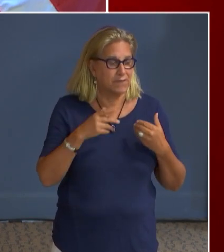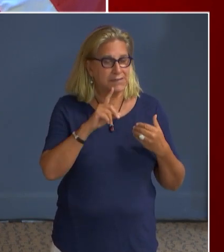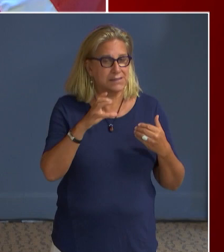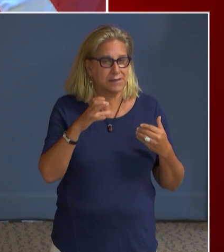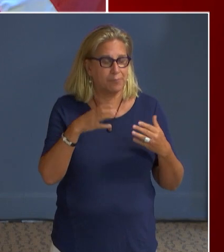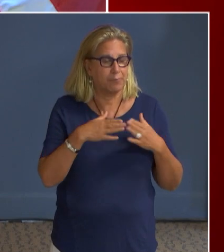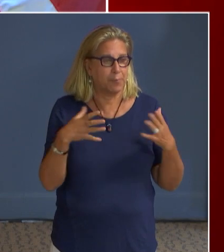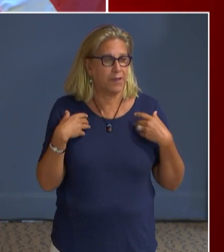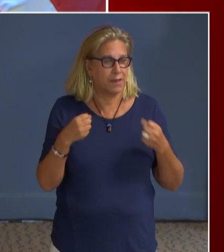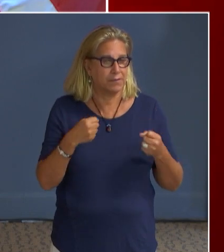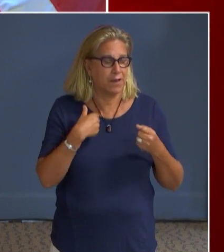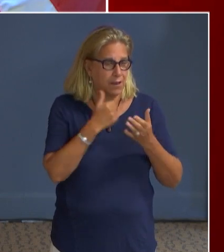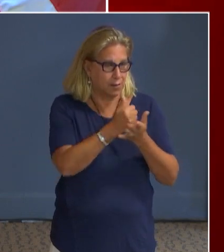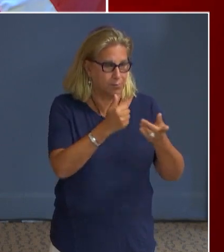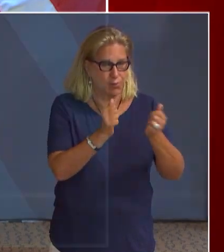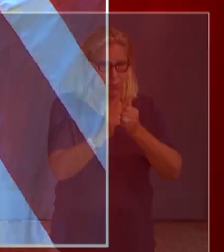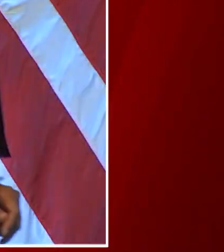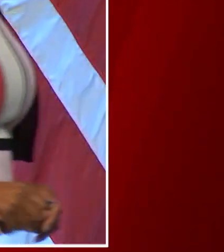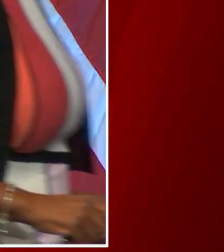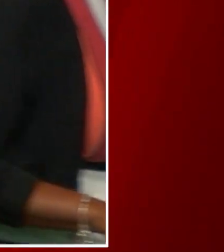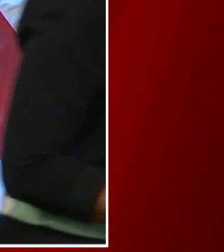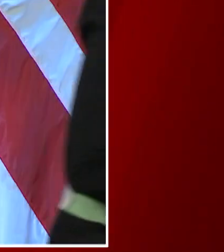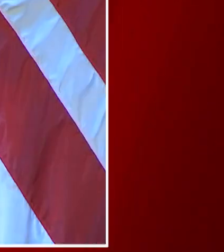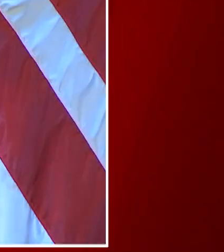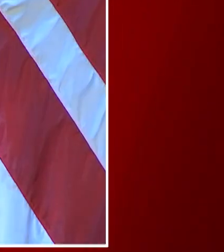Okay, let's sign the legislation.